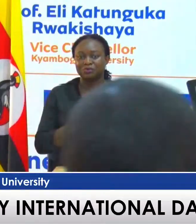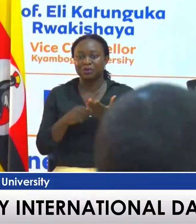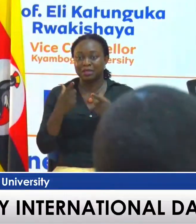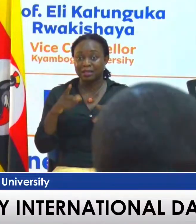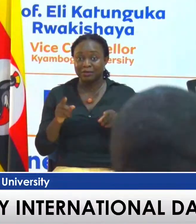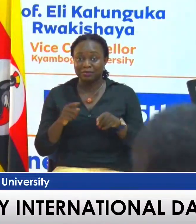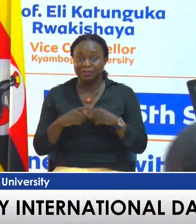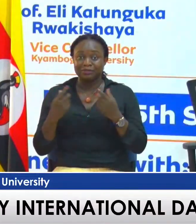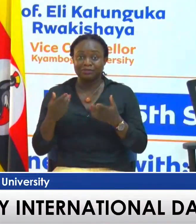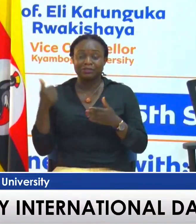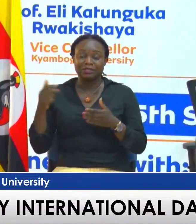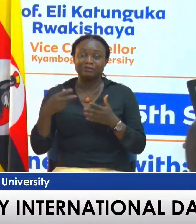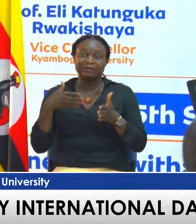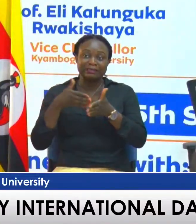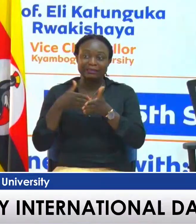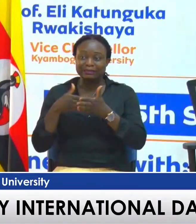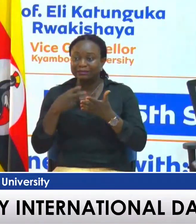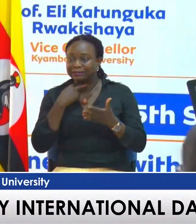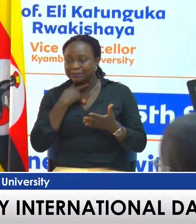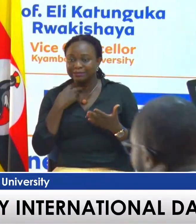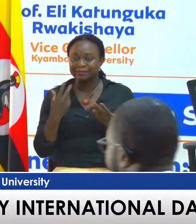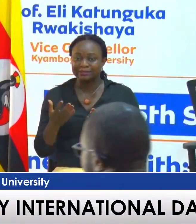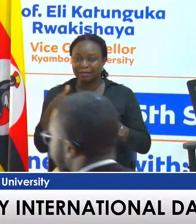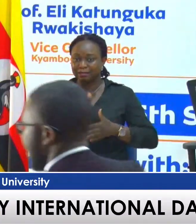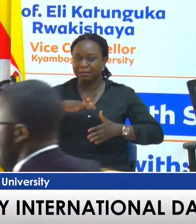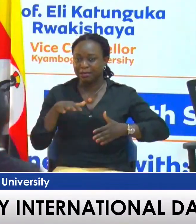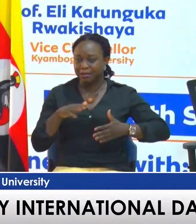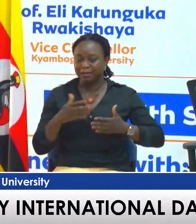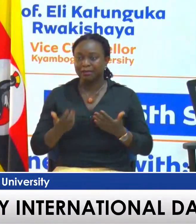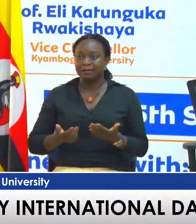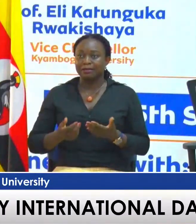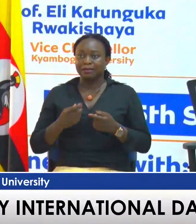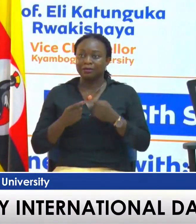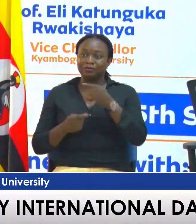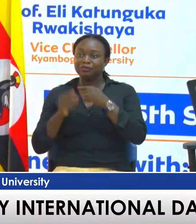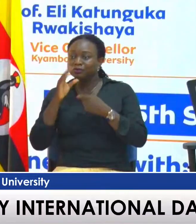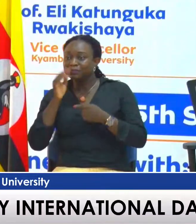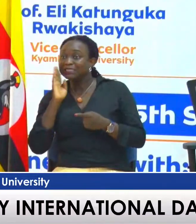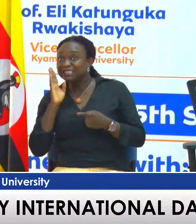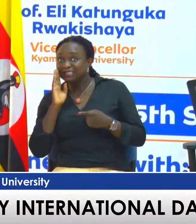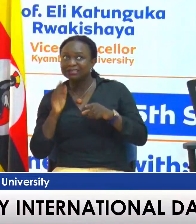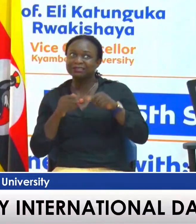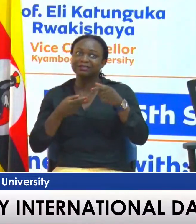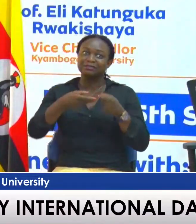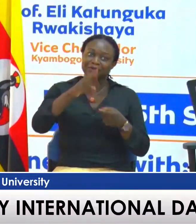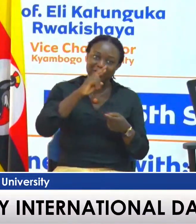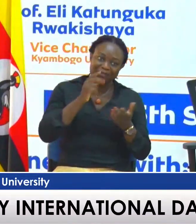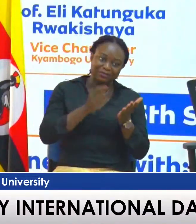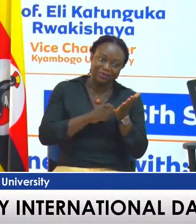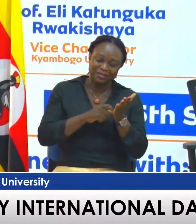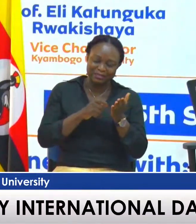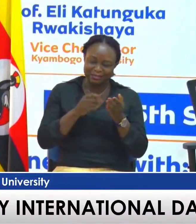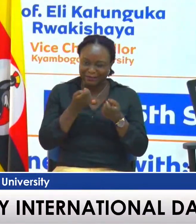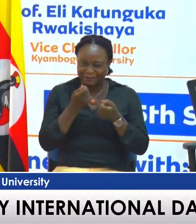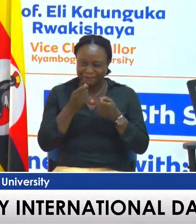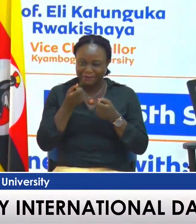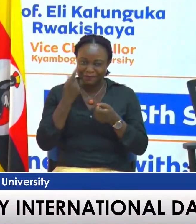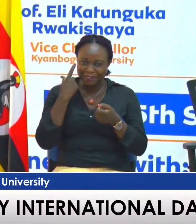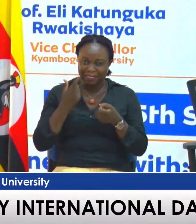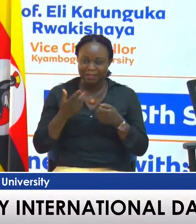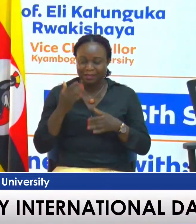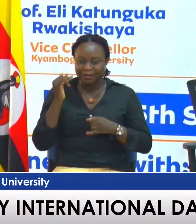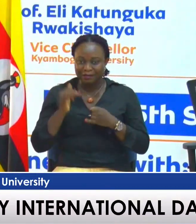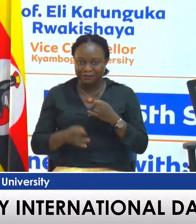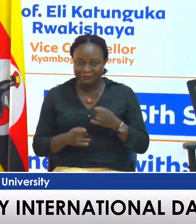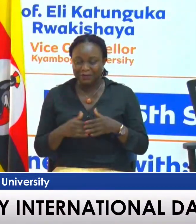stuck in Kahama. I would speak English, then someone would speak Swahili. I would pick something. So finally, I